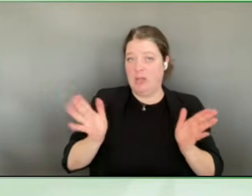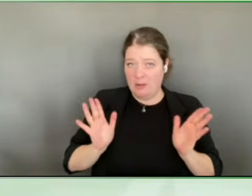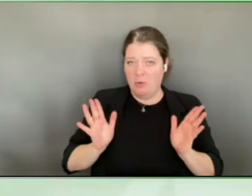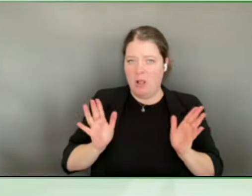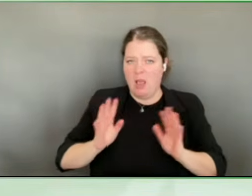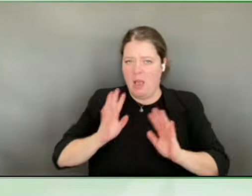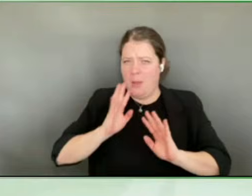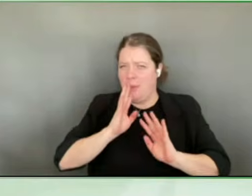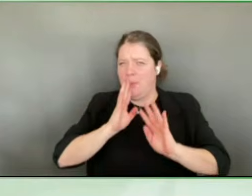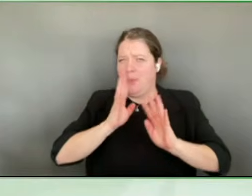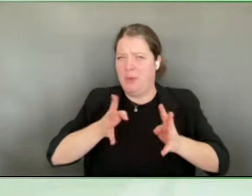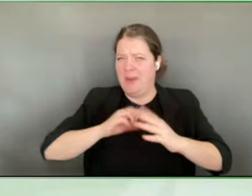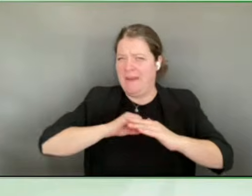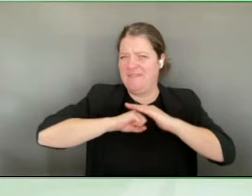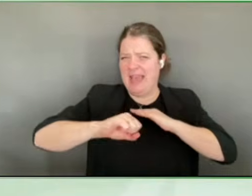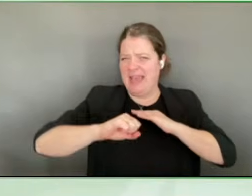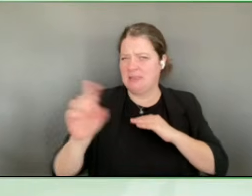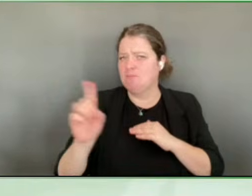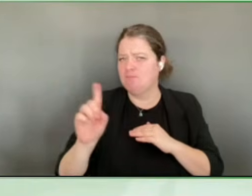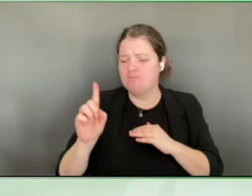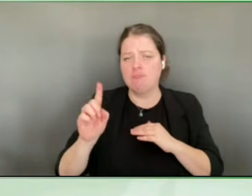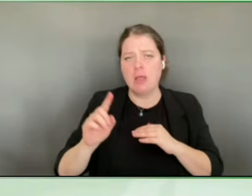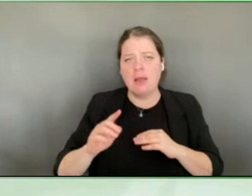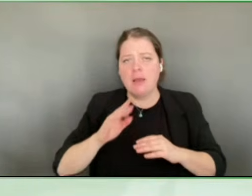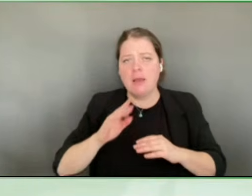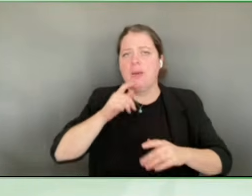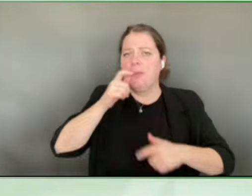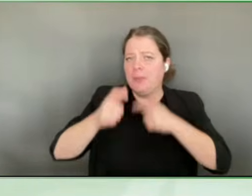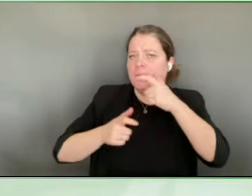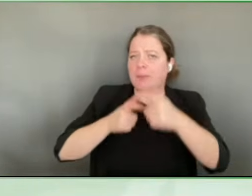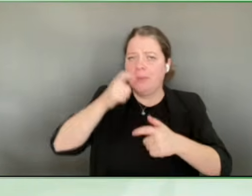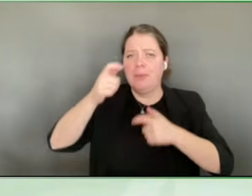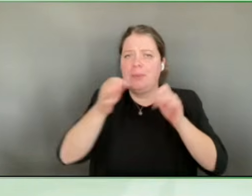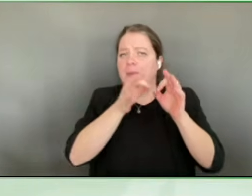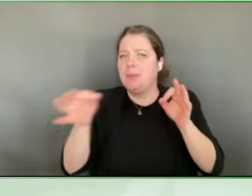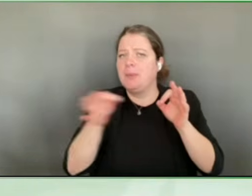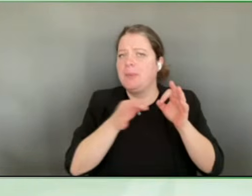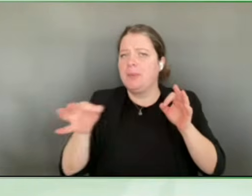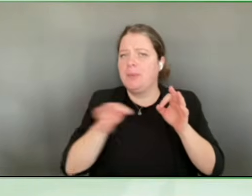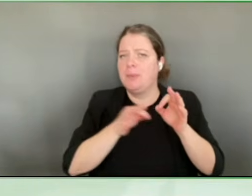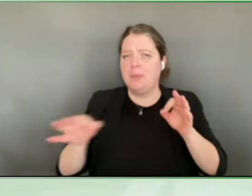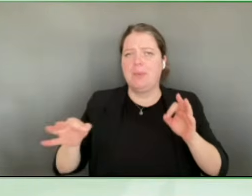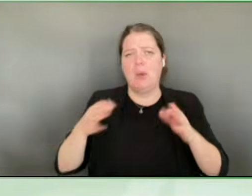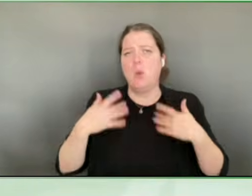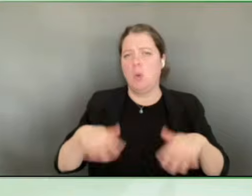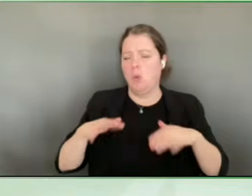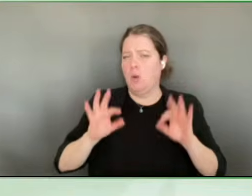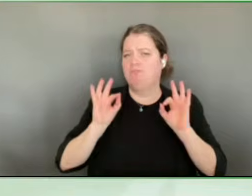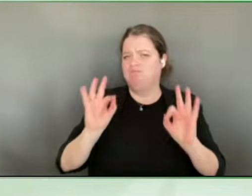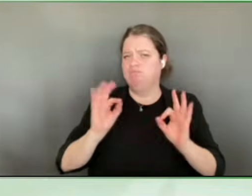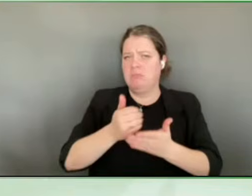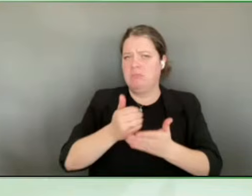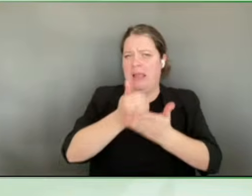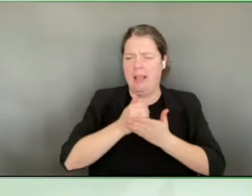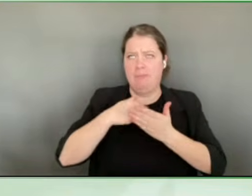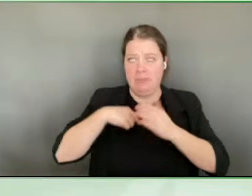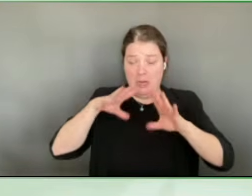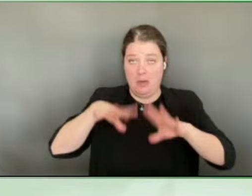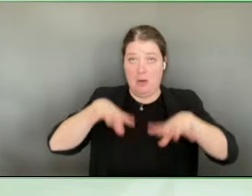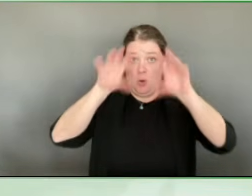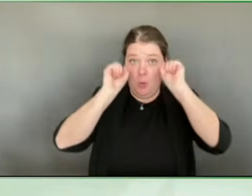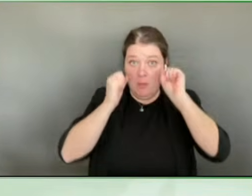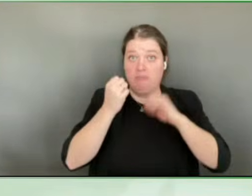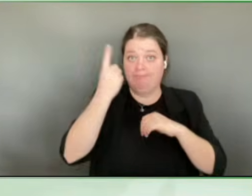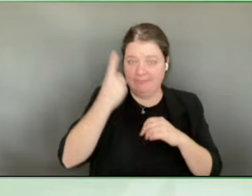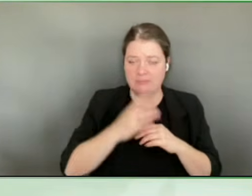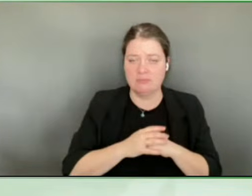And you remember we just talked before, a conference like this, where there are so many people and so many speeches being